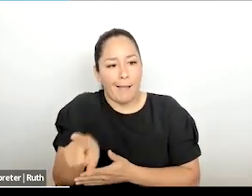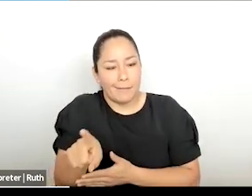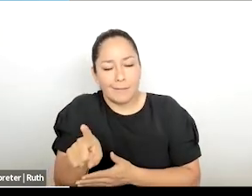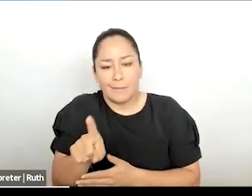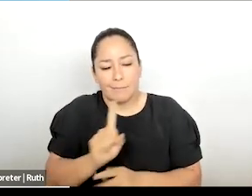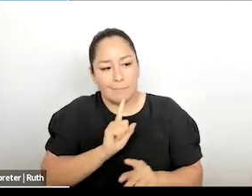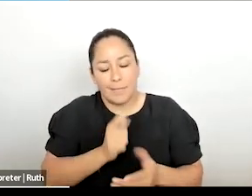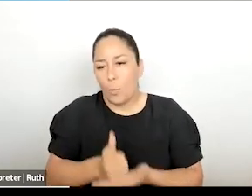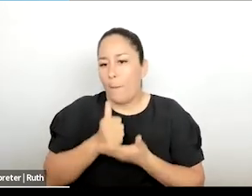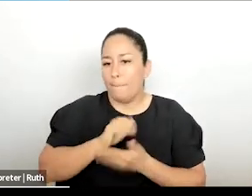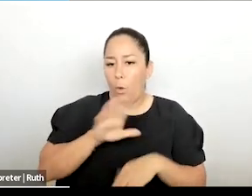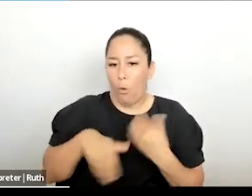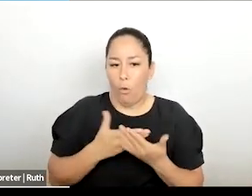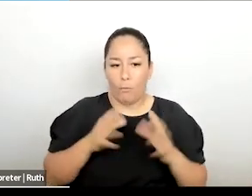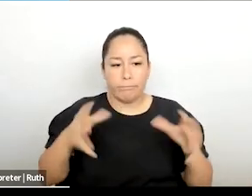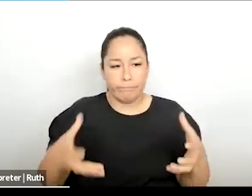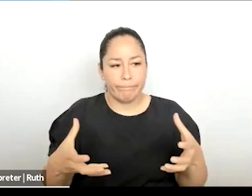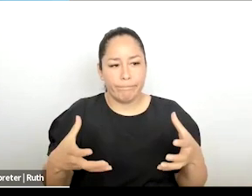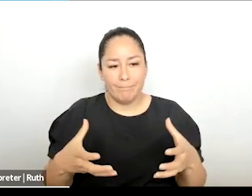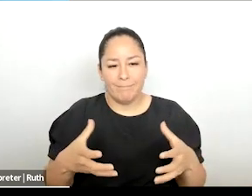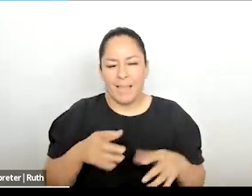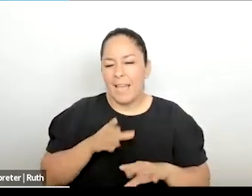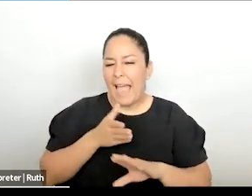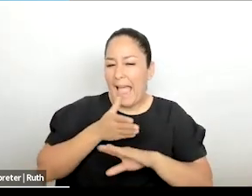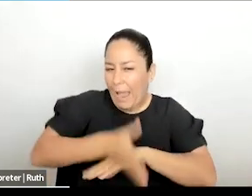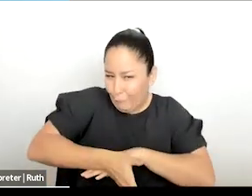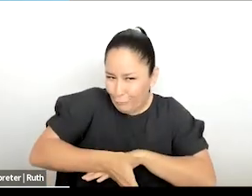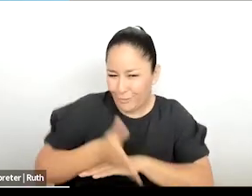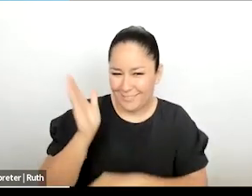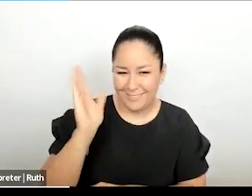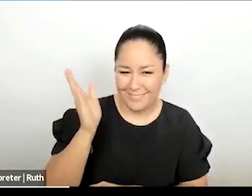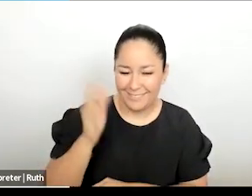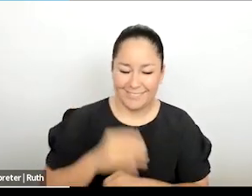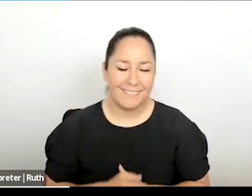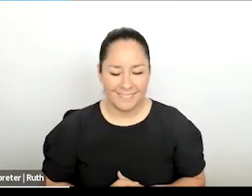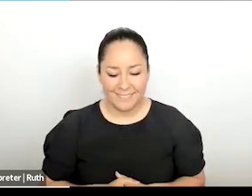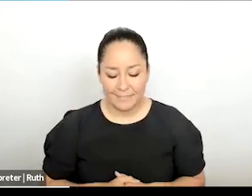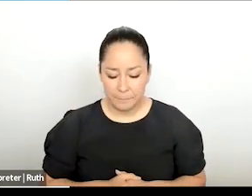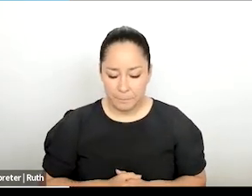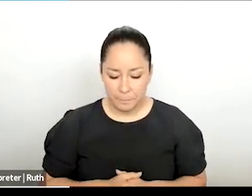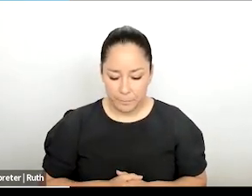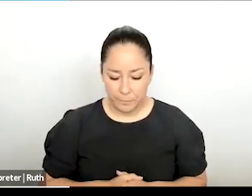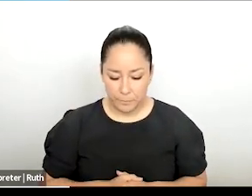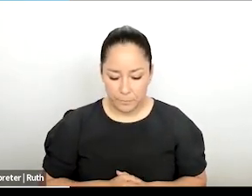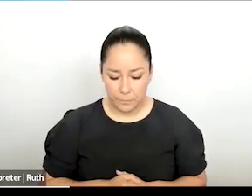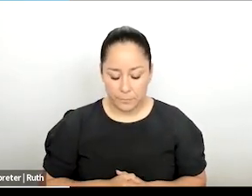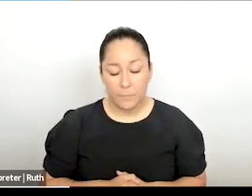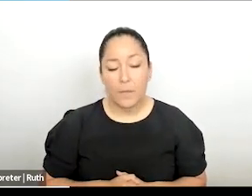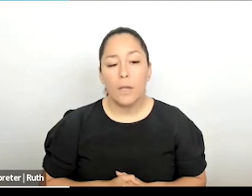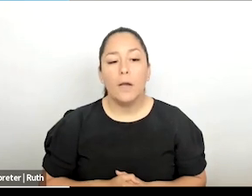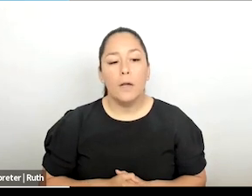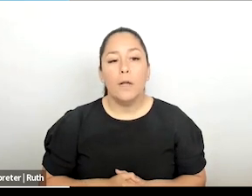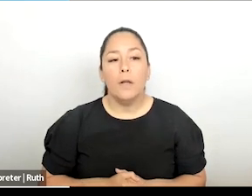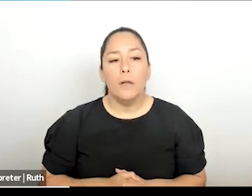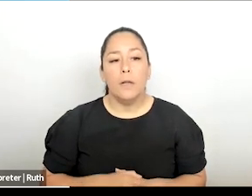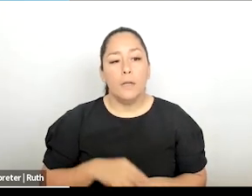to the whole group. And we'll do that after we finish the brief presentation at the beginning. As you just heard, and